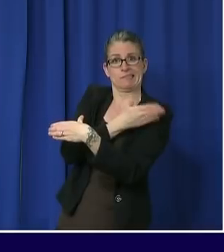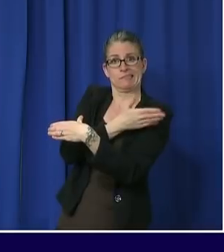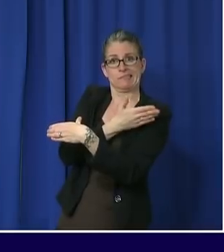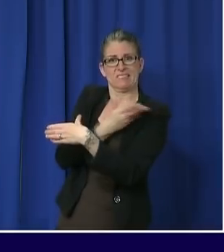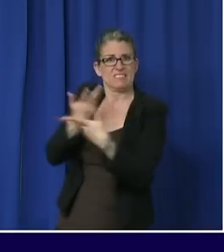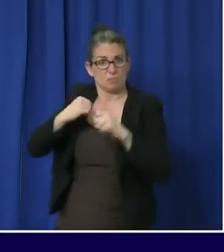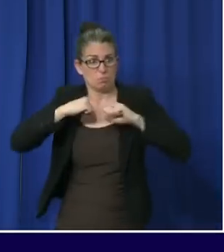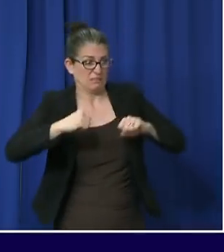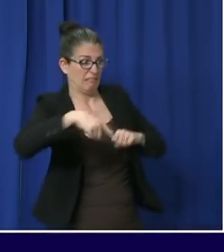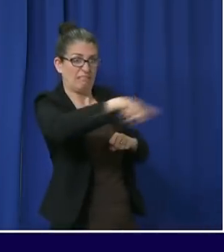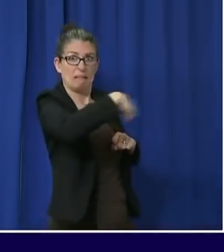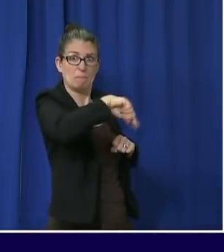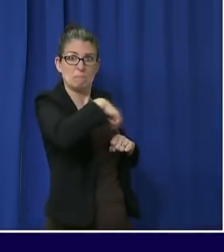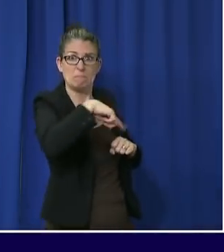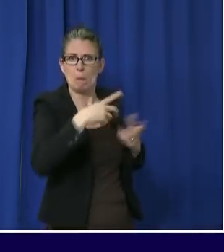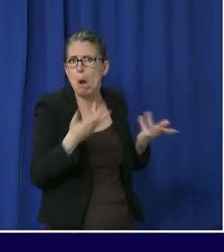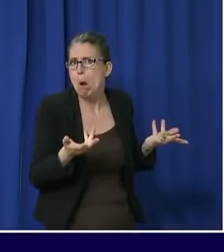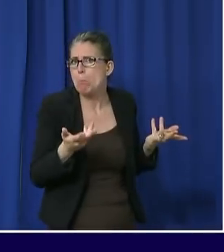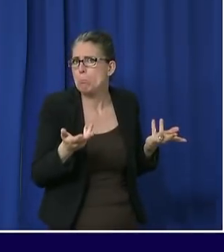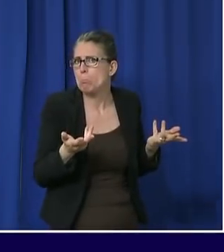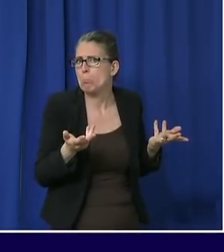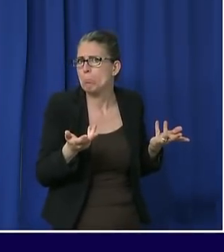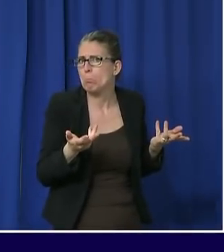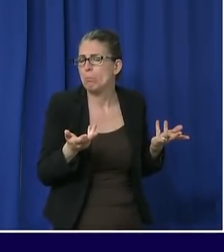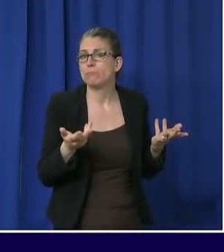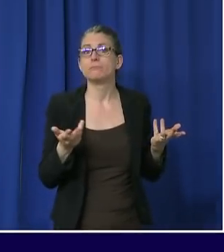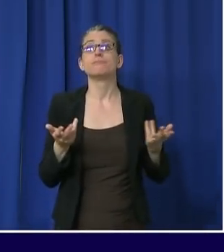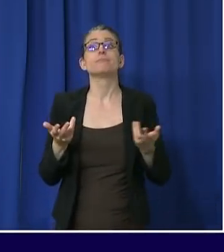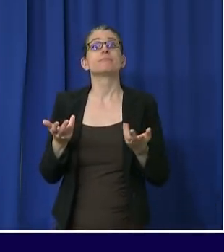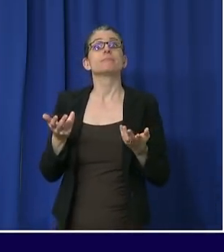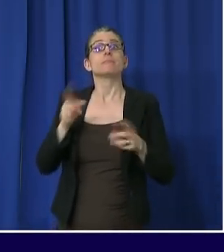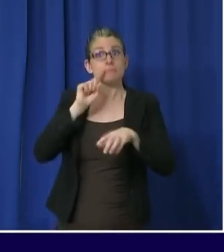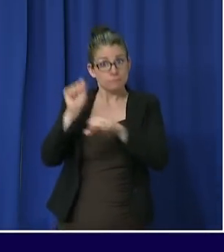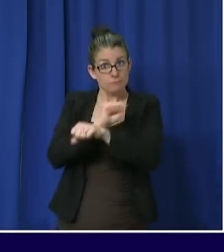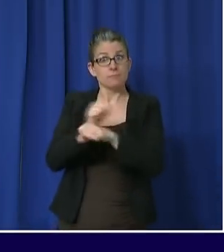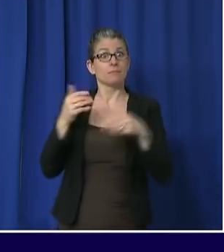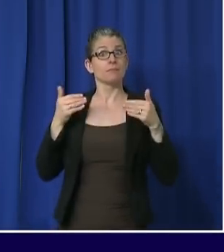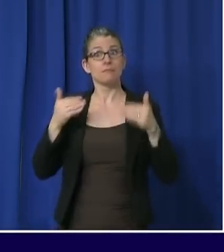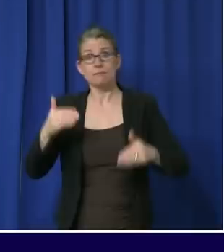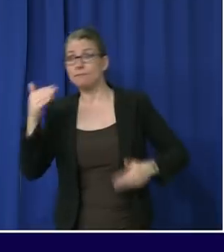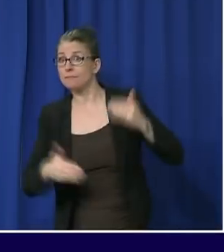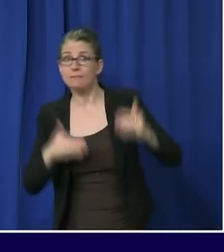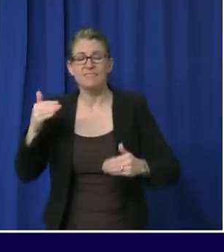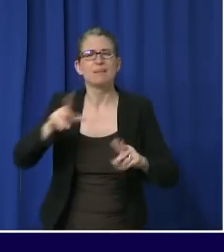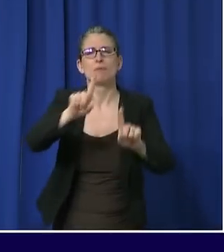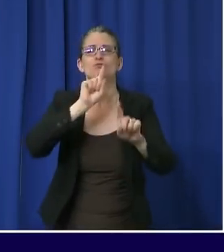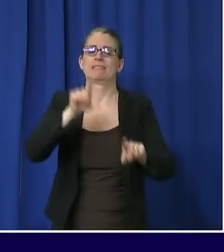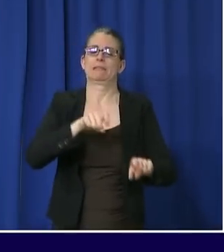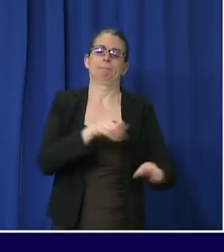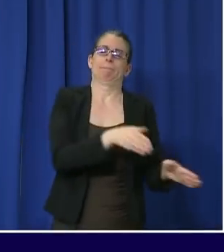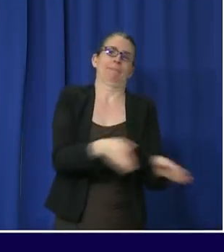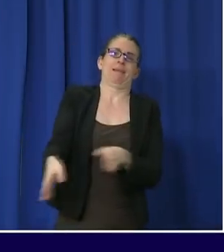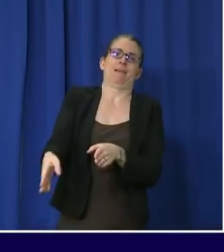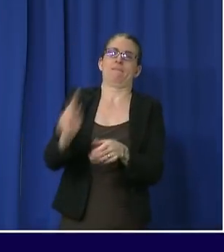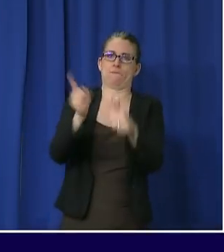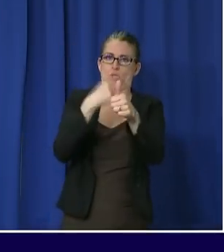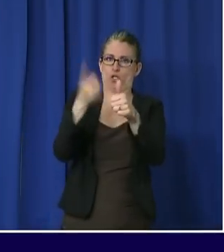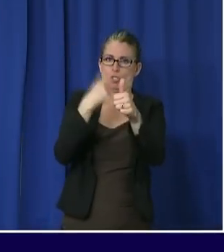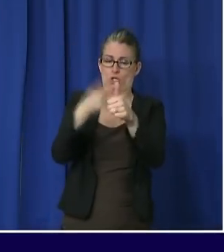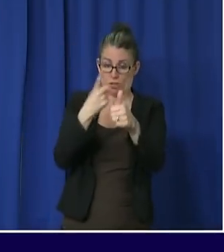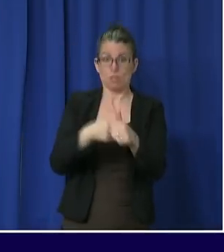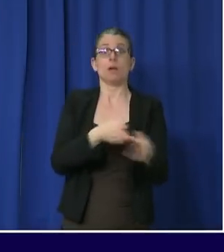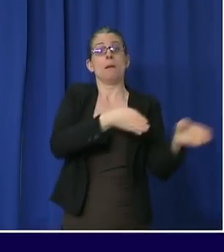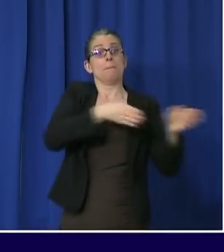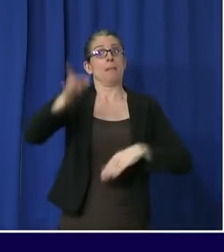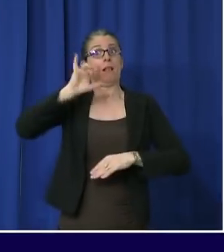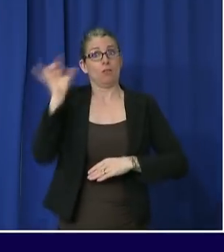we've got to make sure we've got a plan in place before we go down that route. Maine was, I think, the first, if not one